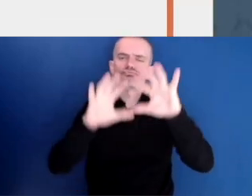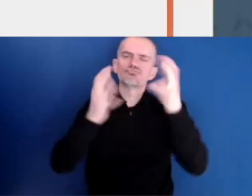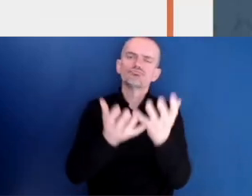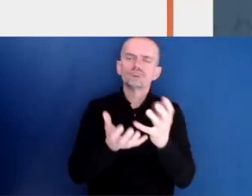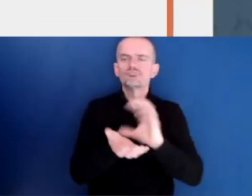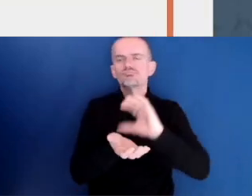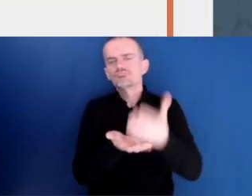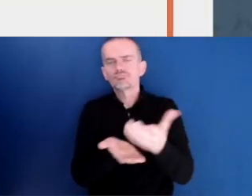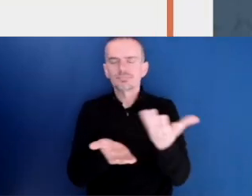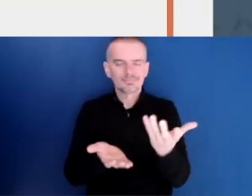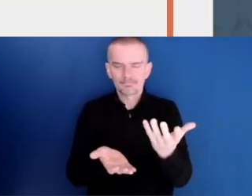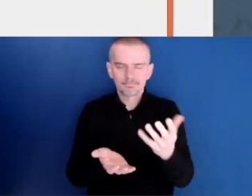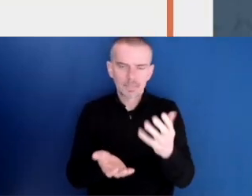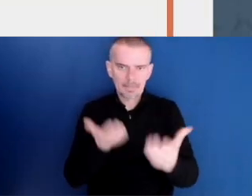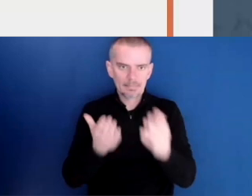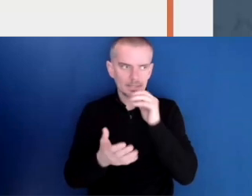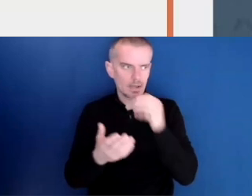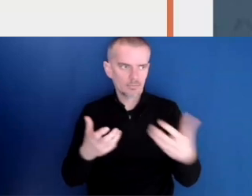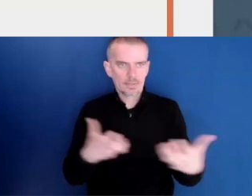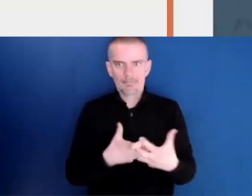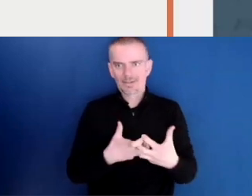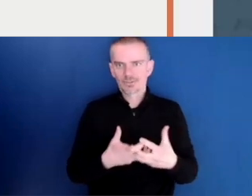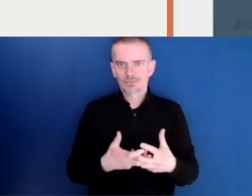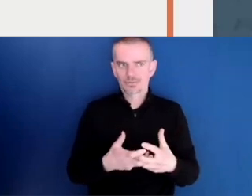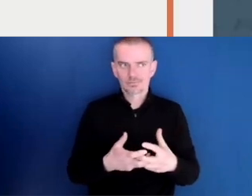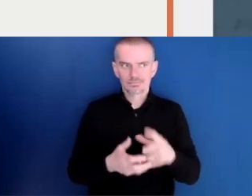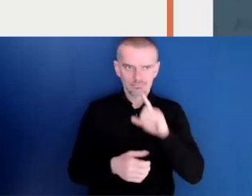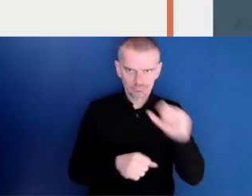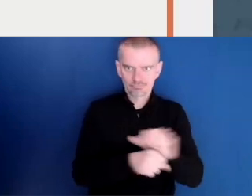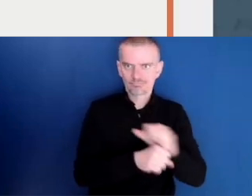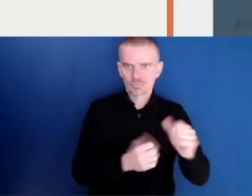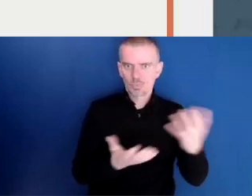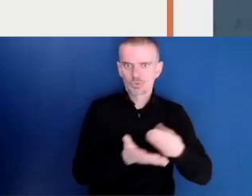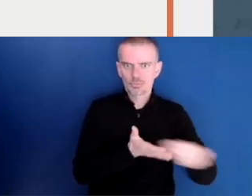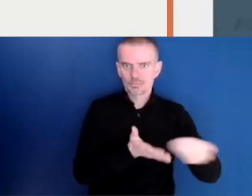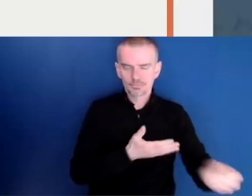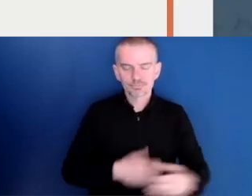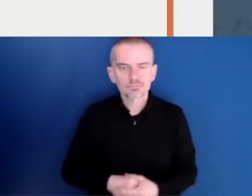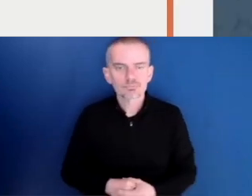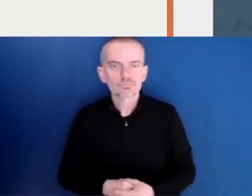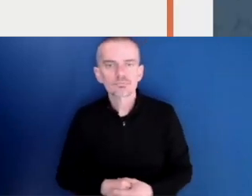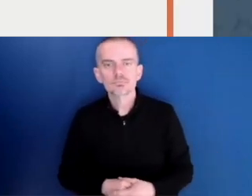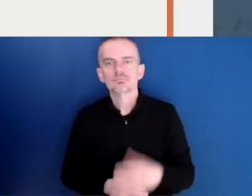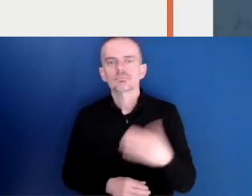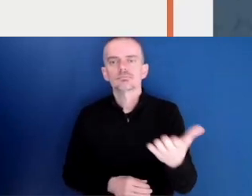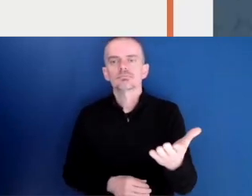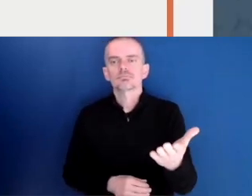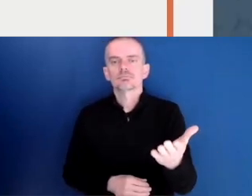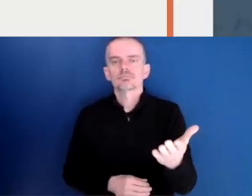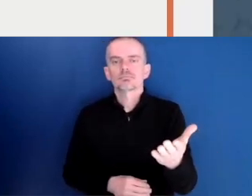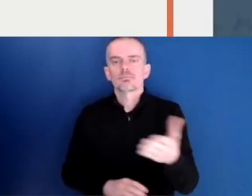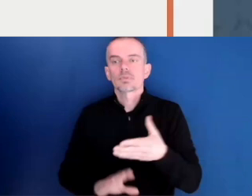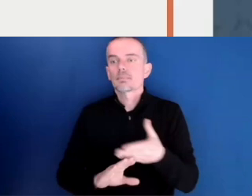Okay, so what are some questions that you should be asking before you dive into a federal